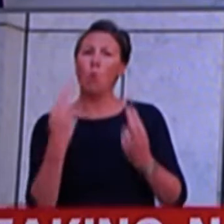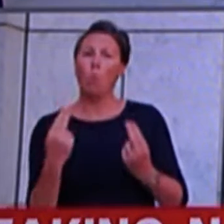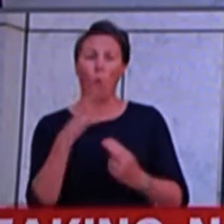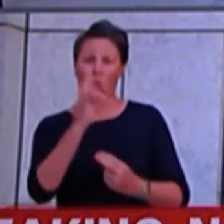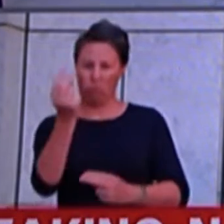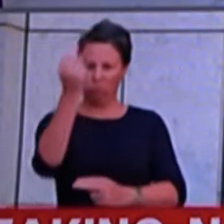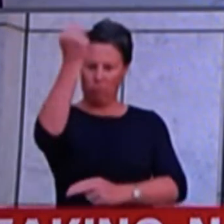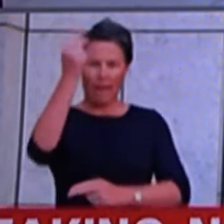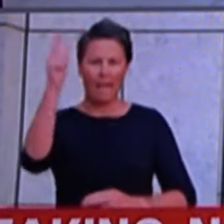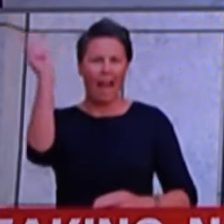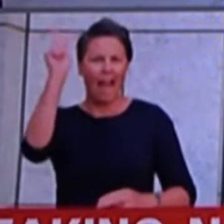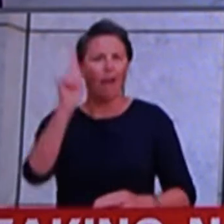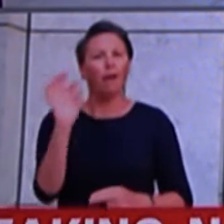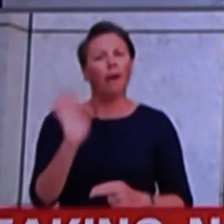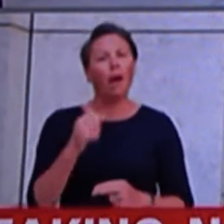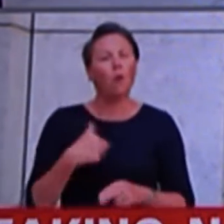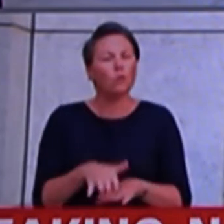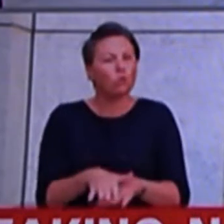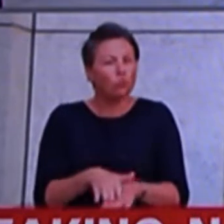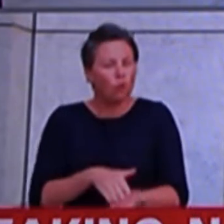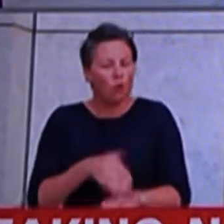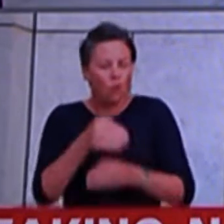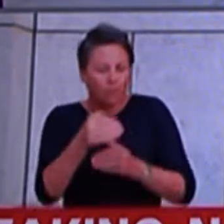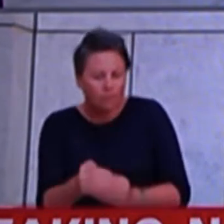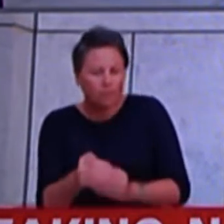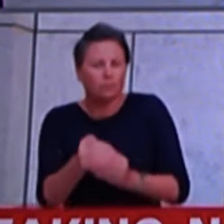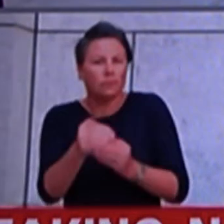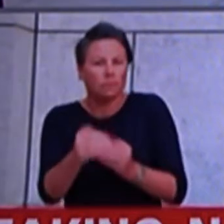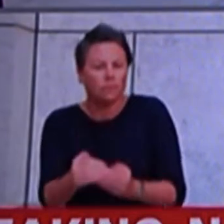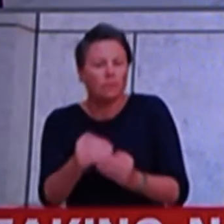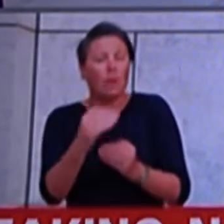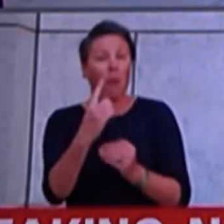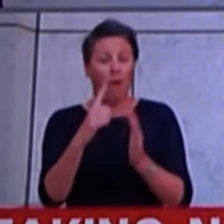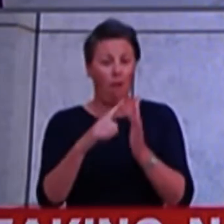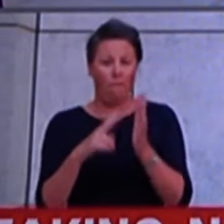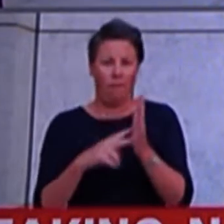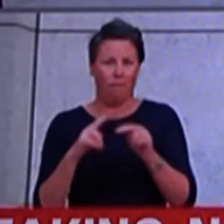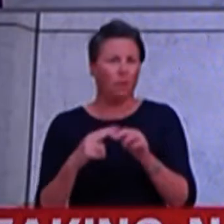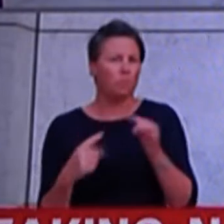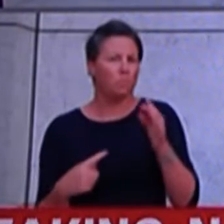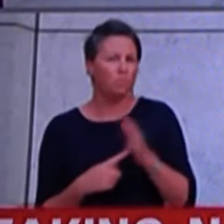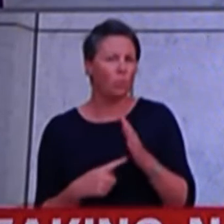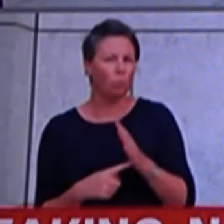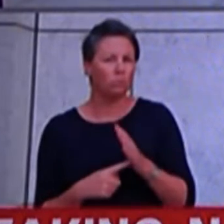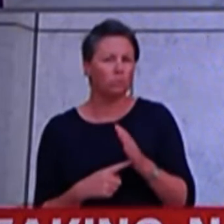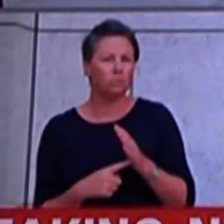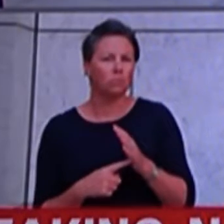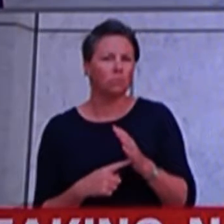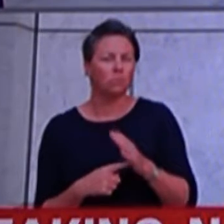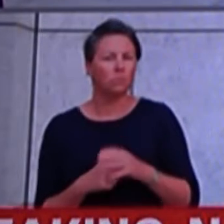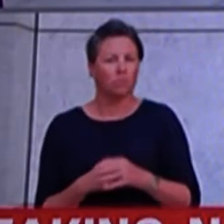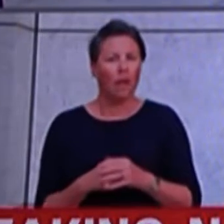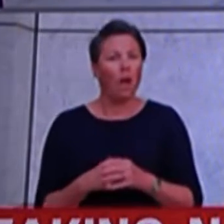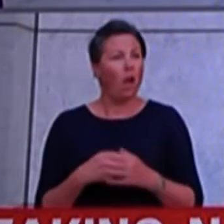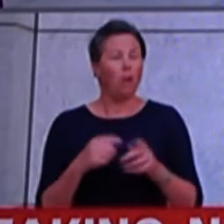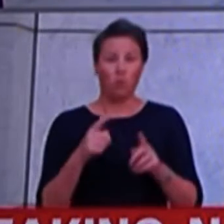bounds. This one's a pretty significant one, I've got to say, though. And each step is important, I think, is an encouragement to everyone else for the good work that